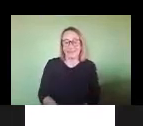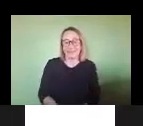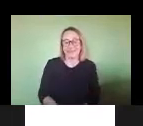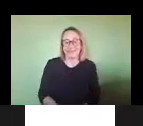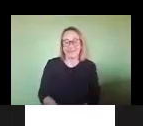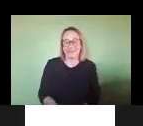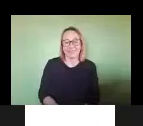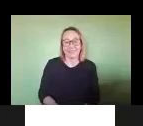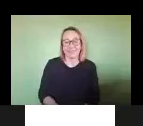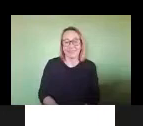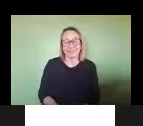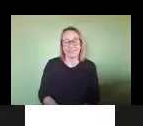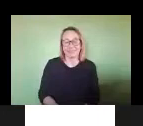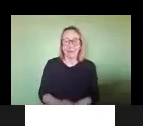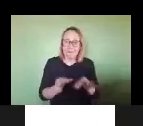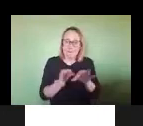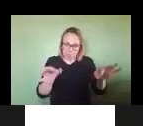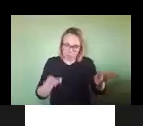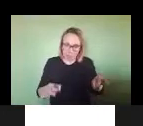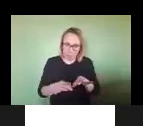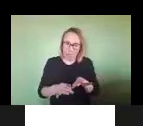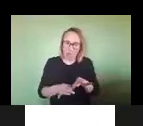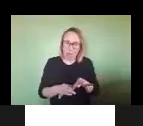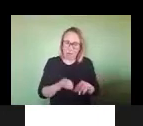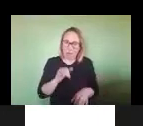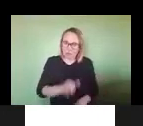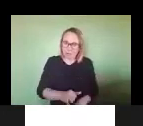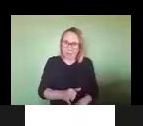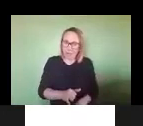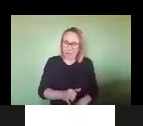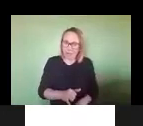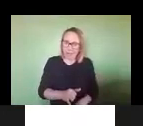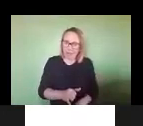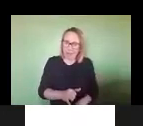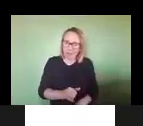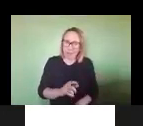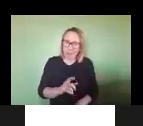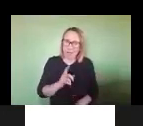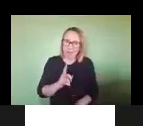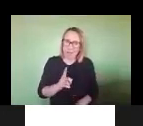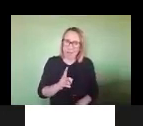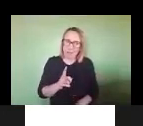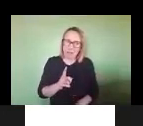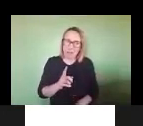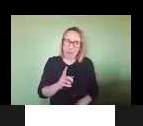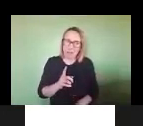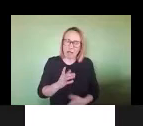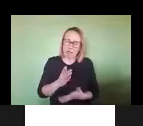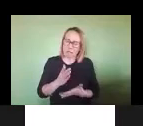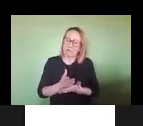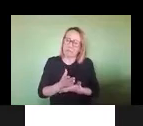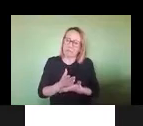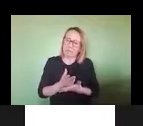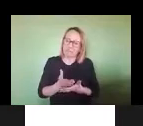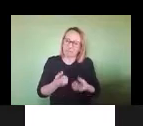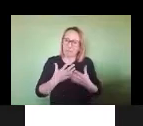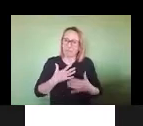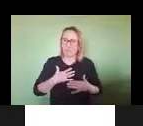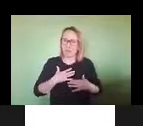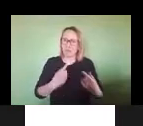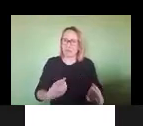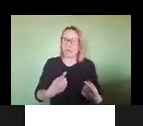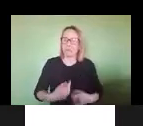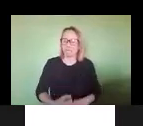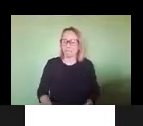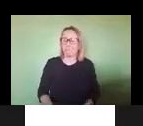sort of framework, a skeleton of the project. It was basically, up to their interpretation, which it